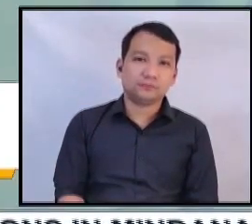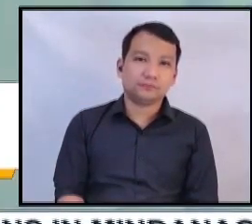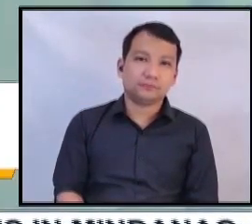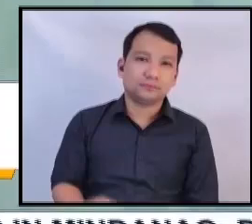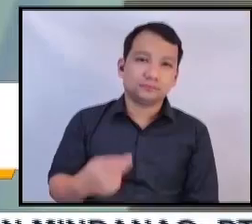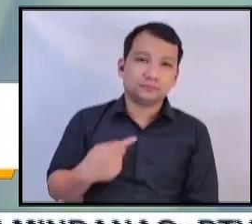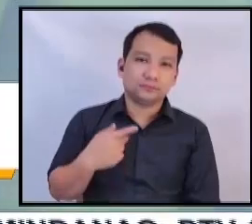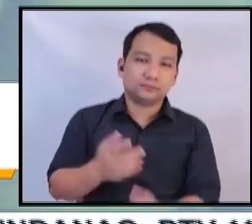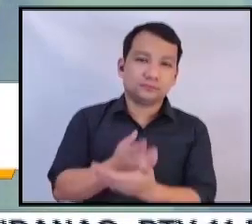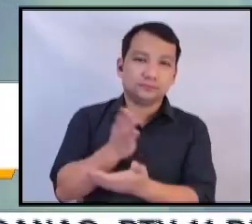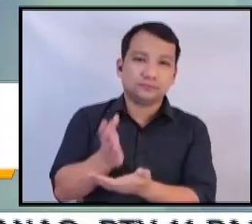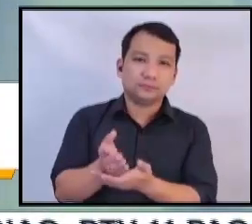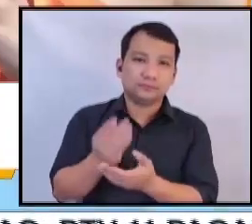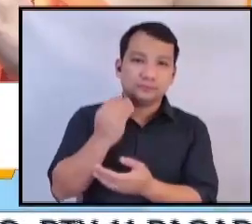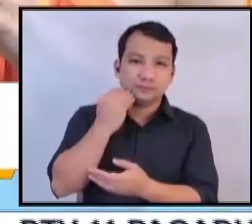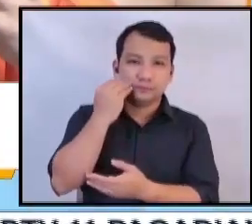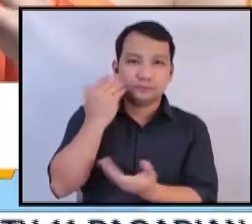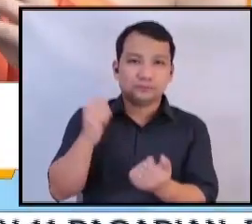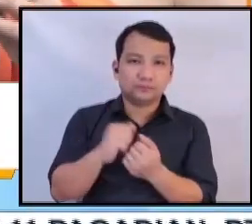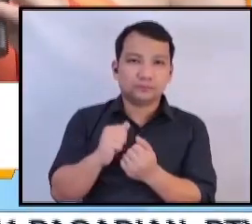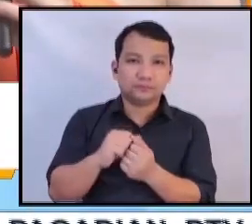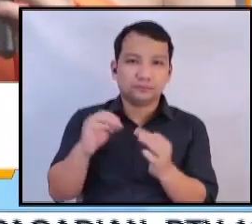intimate homecoming with family and friends.